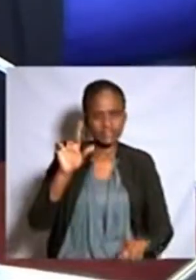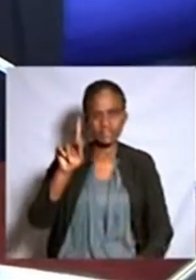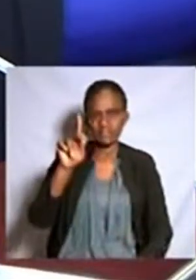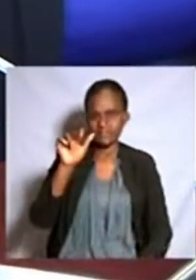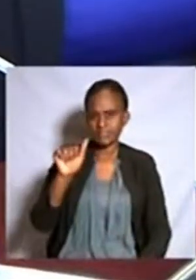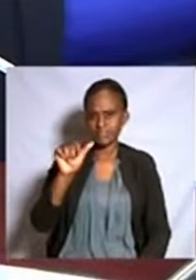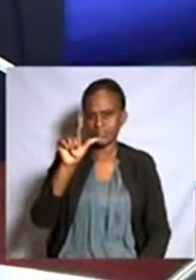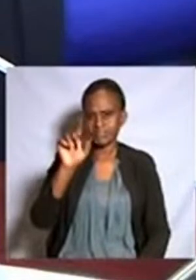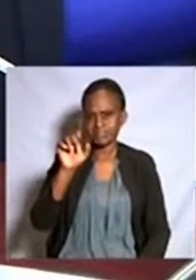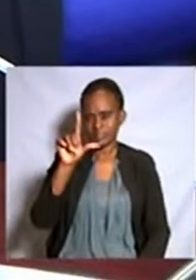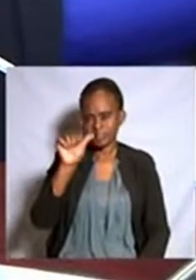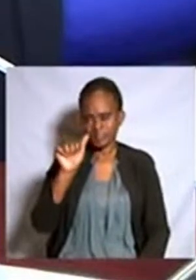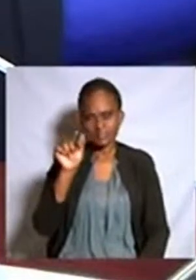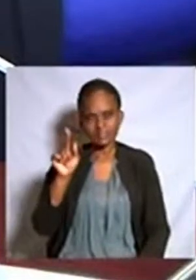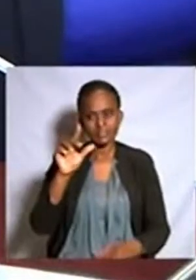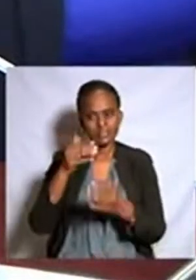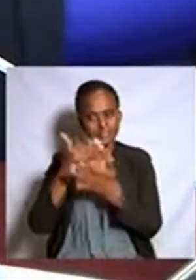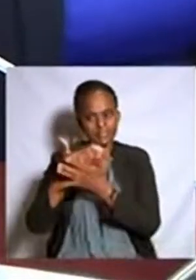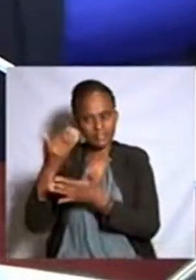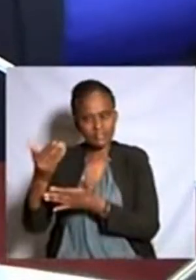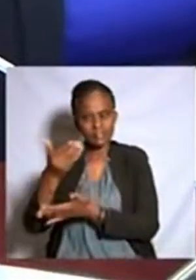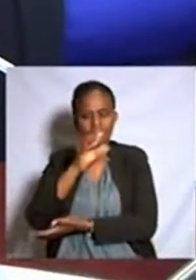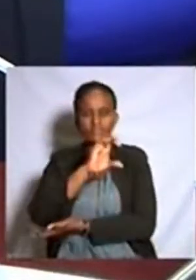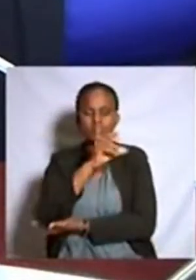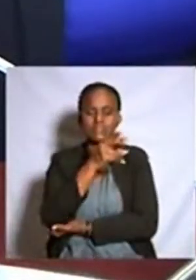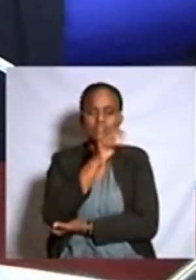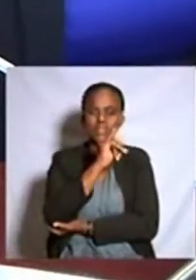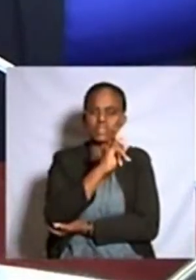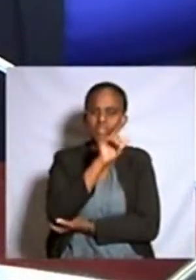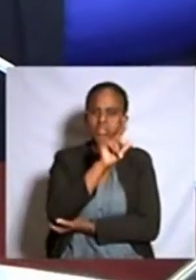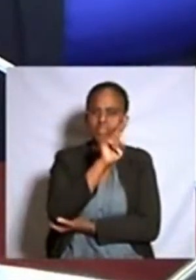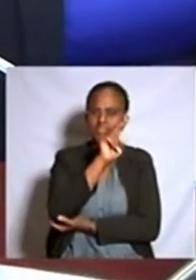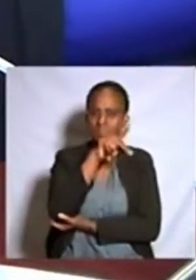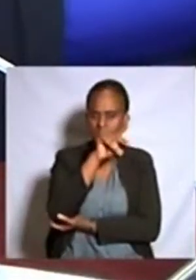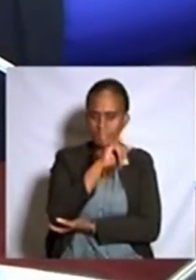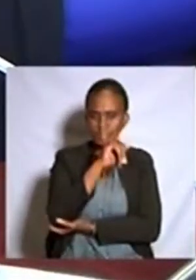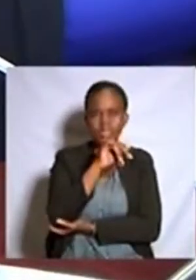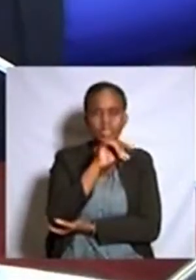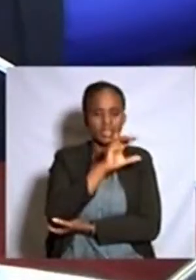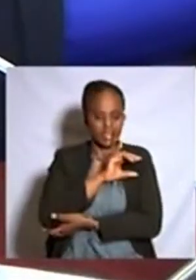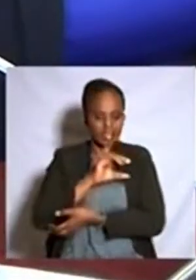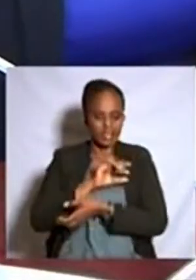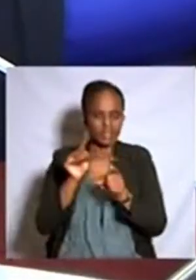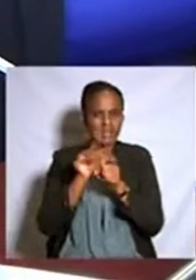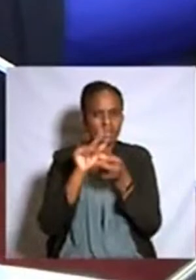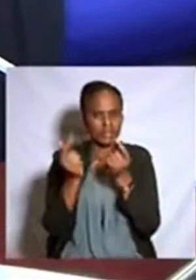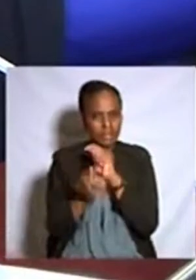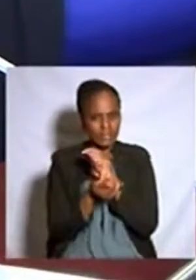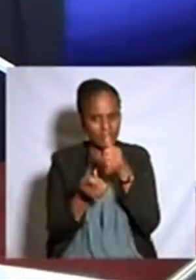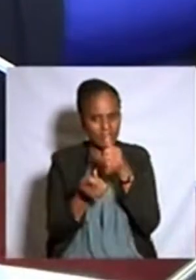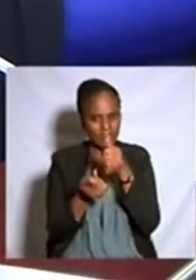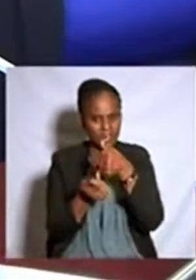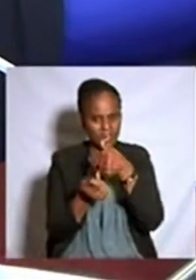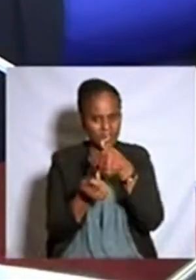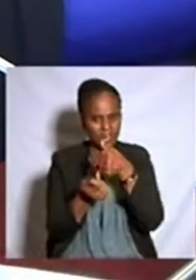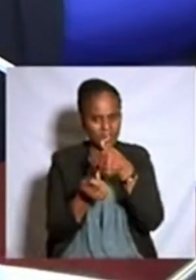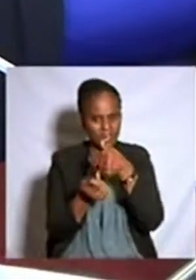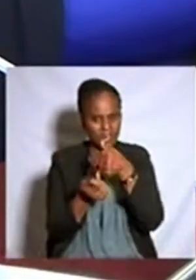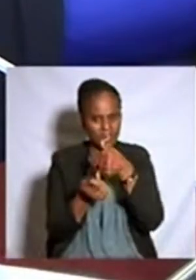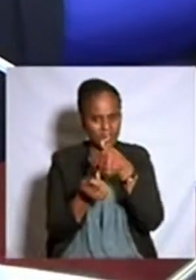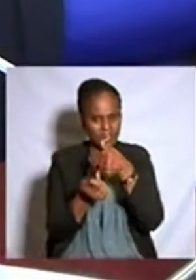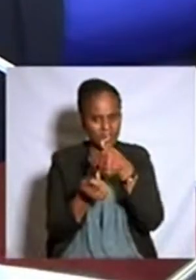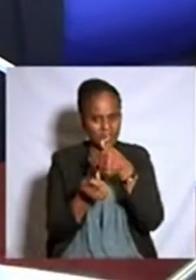Kalela, outsourced to Chilupe and Company for change of ownership and perfection. They've lodged the document at the Ministry of